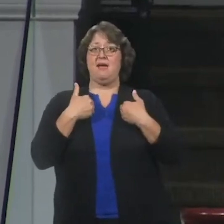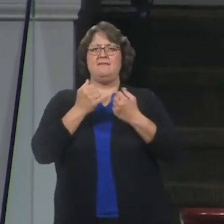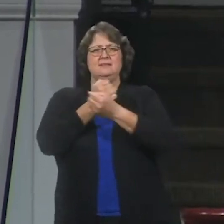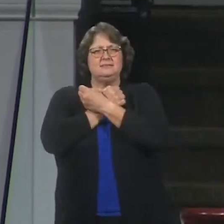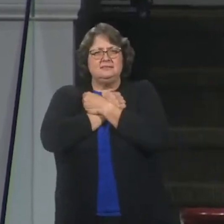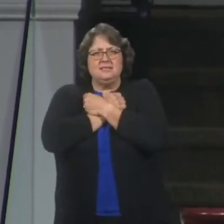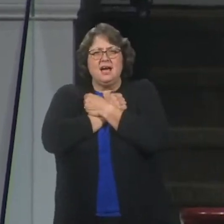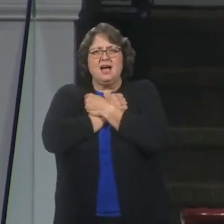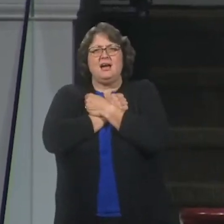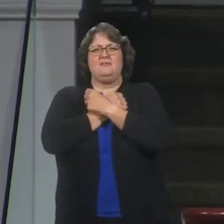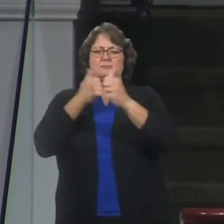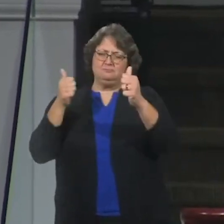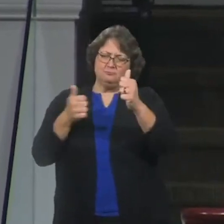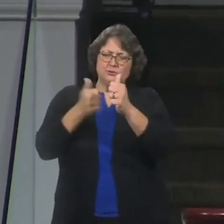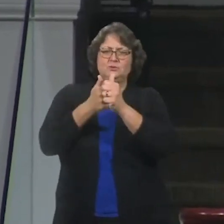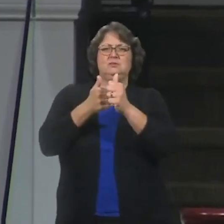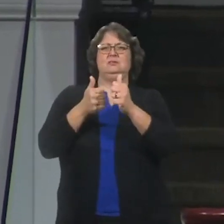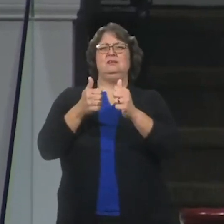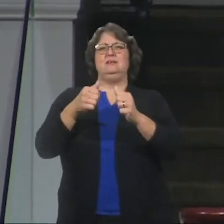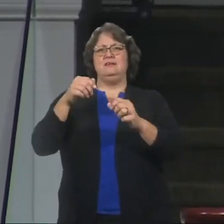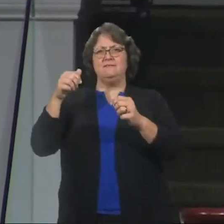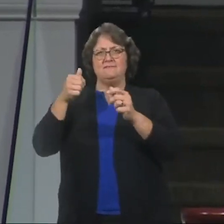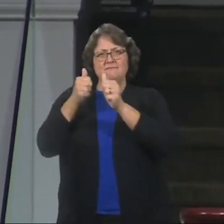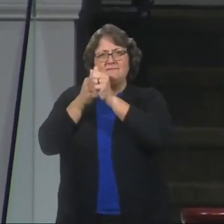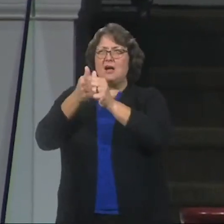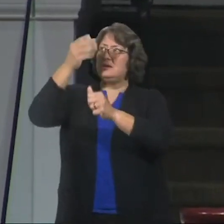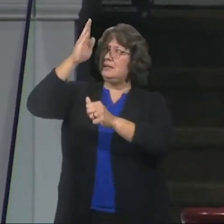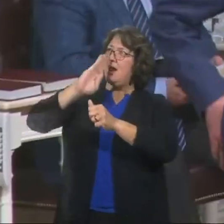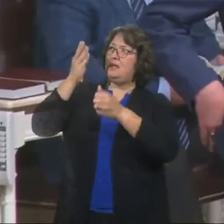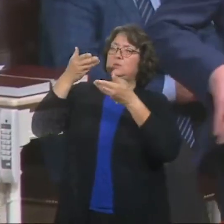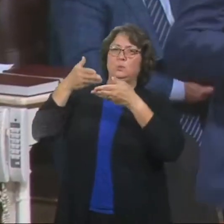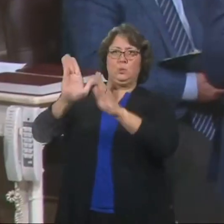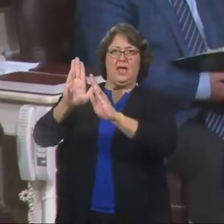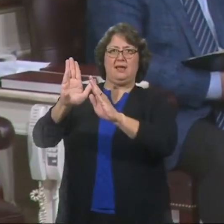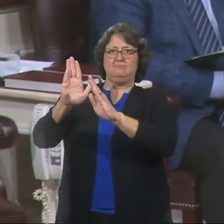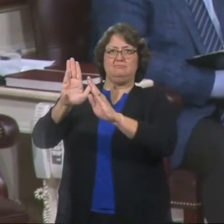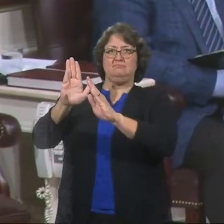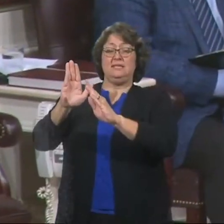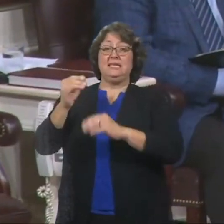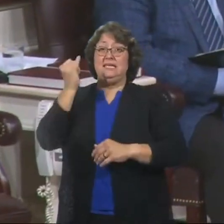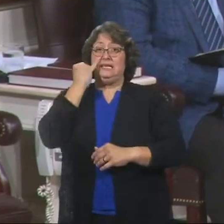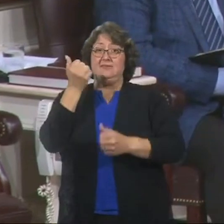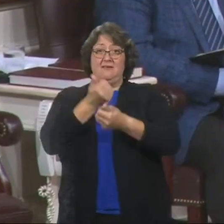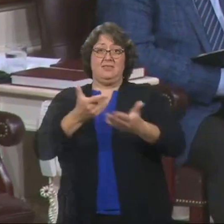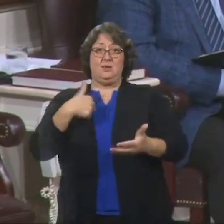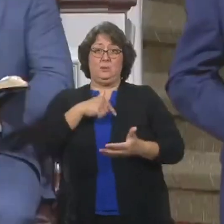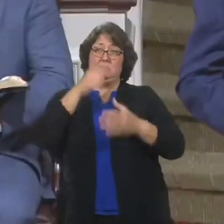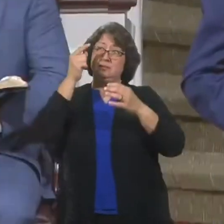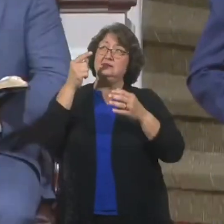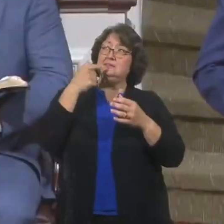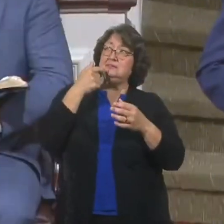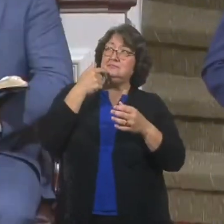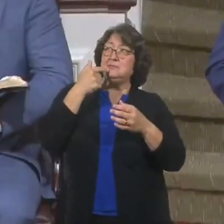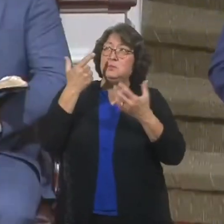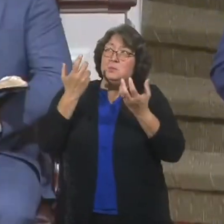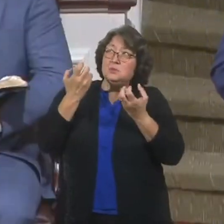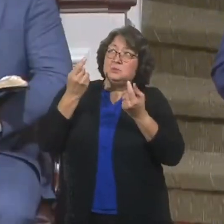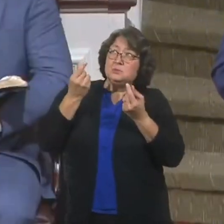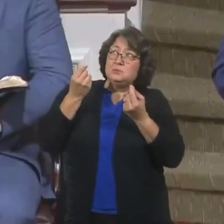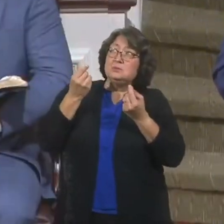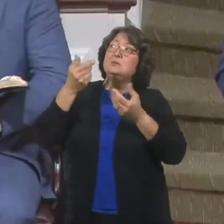pursuit of doing things God's way. It'd be a very good thing if everything we decide to do, we say, okay, what does the Lord want me to do